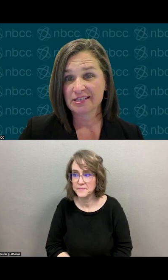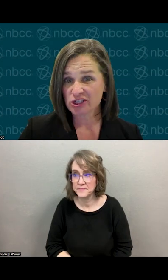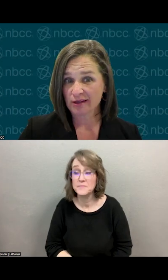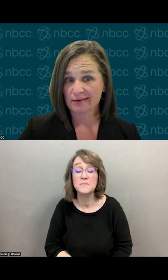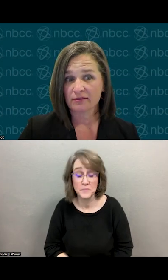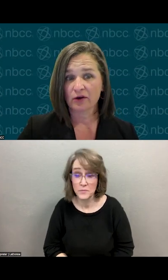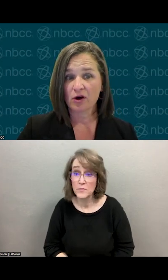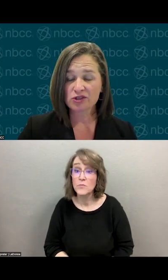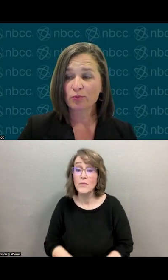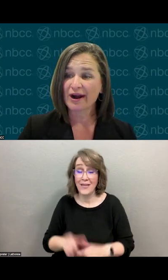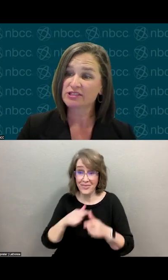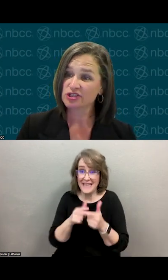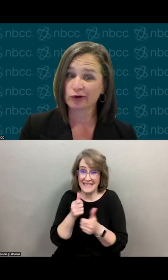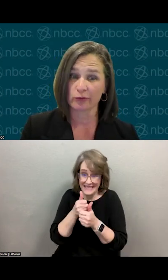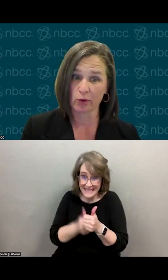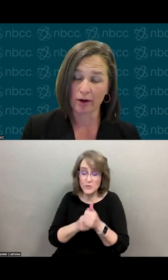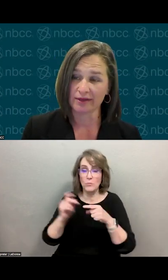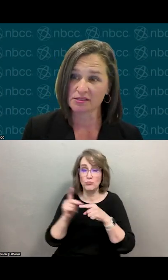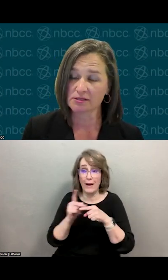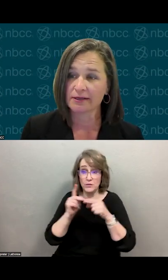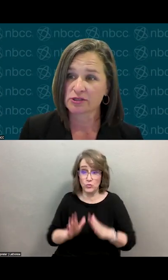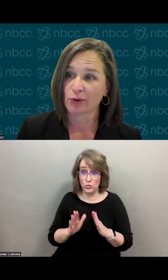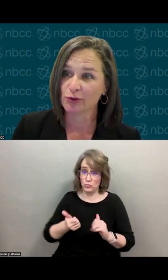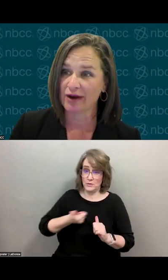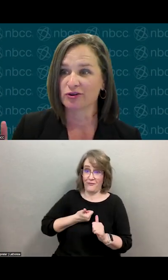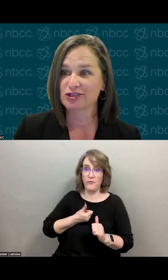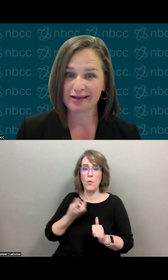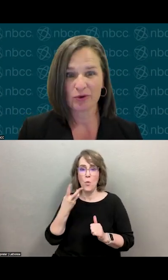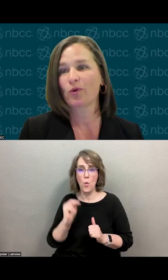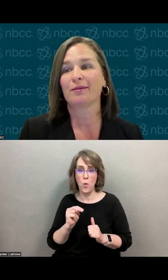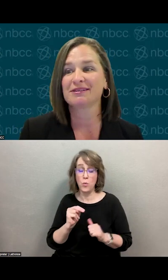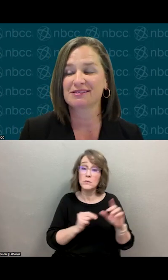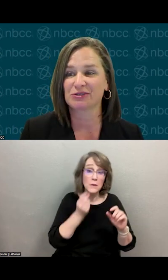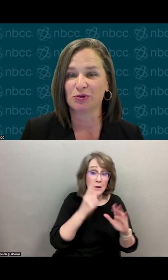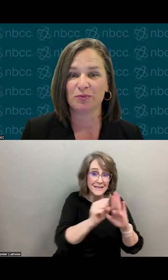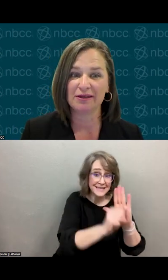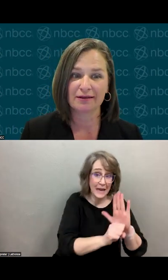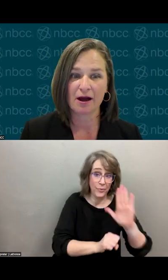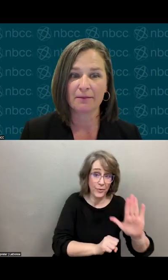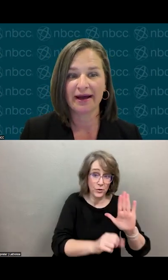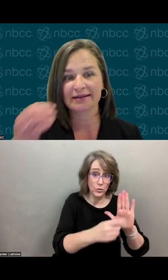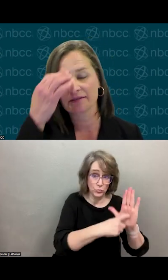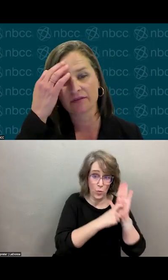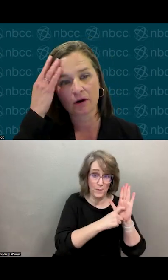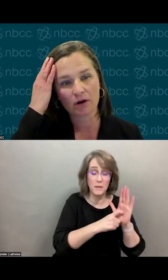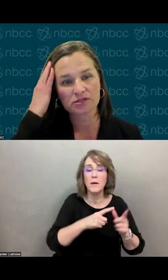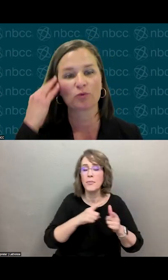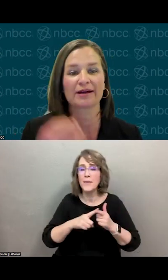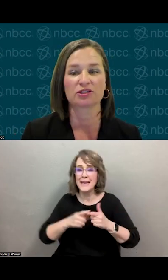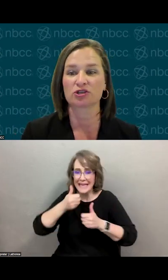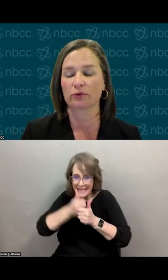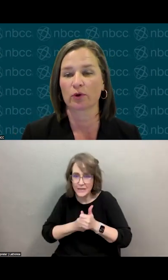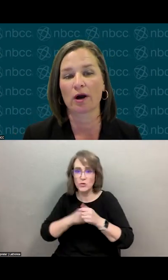In addition, there are also practitioner requirements. So you have your state requirements to be in the compact, and then there are